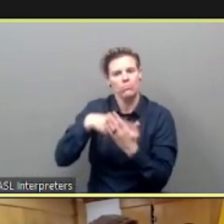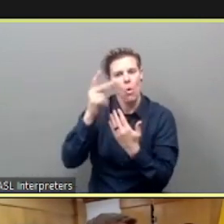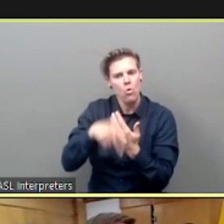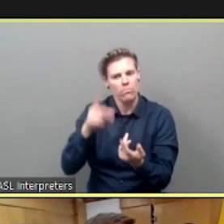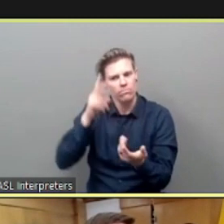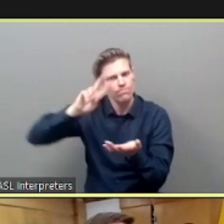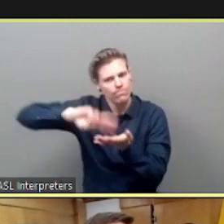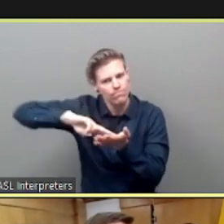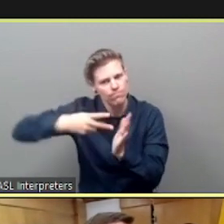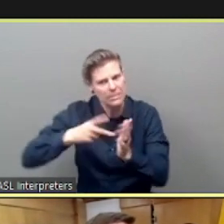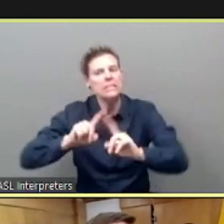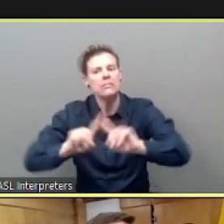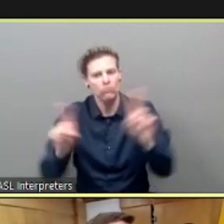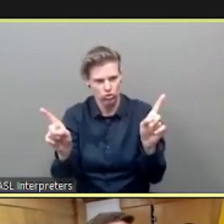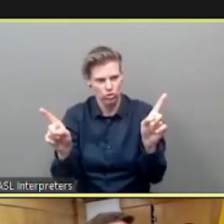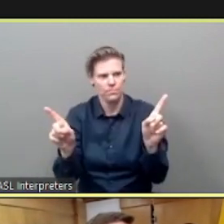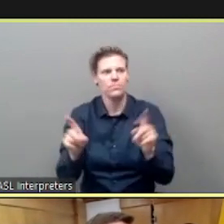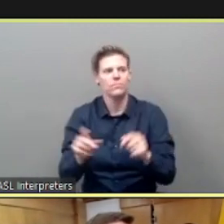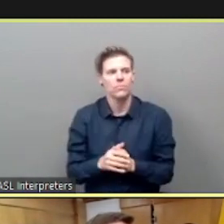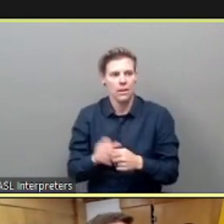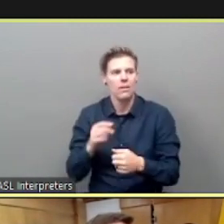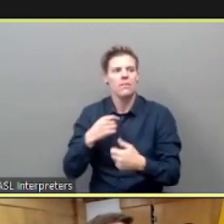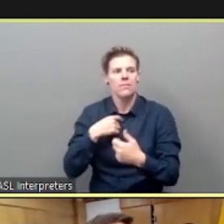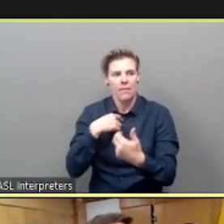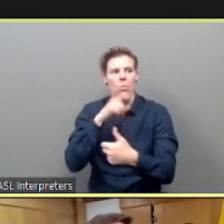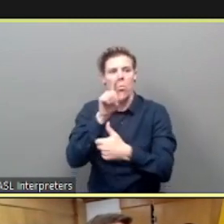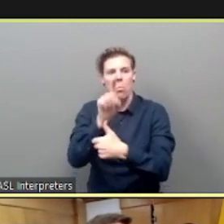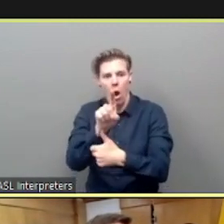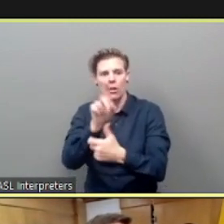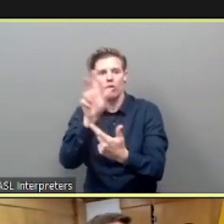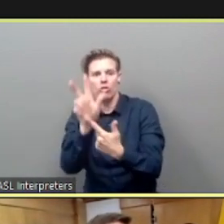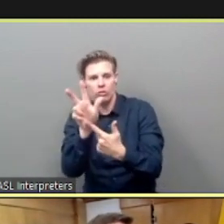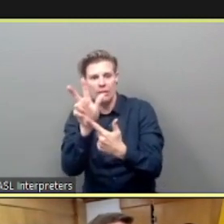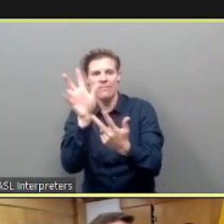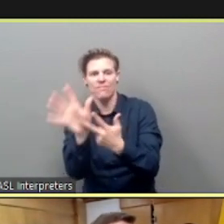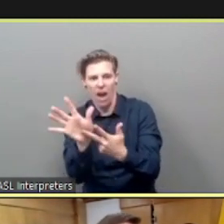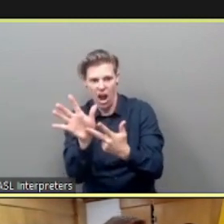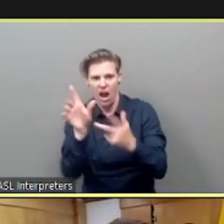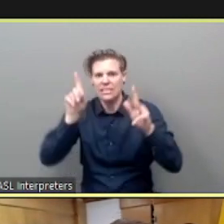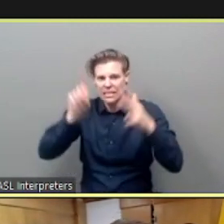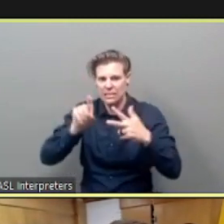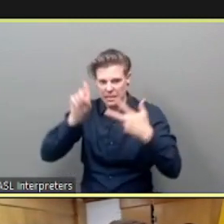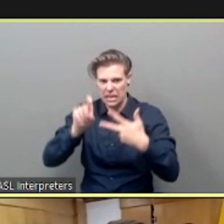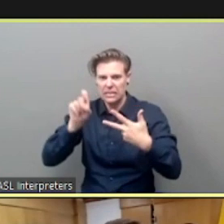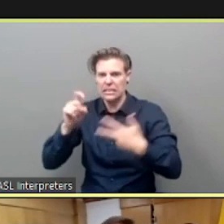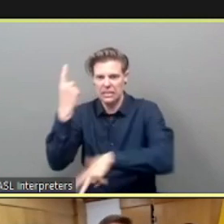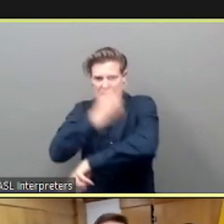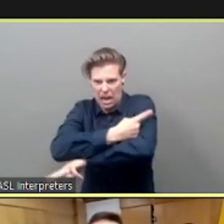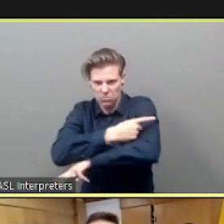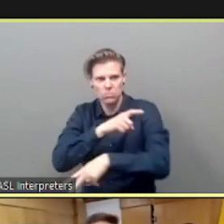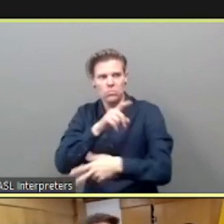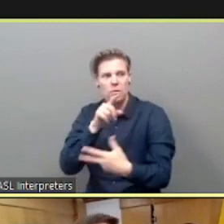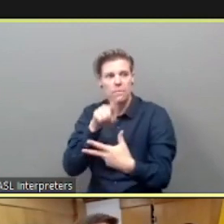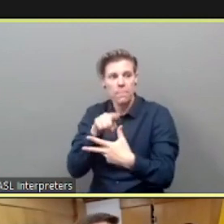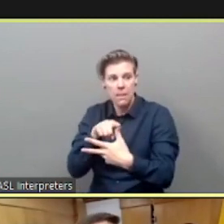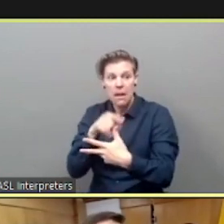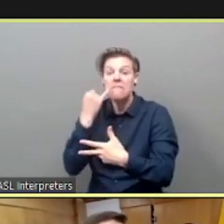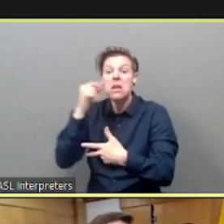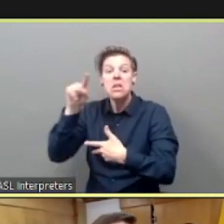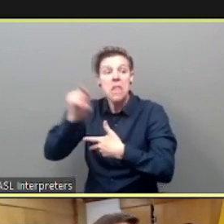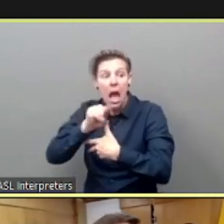and 5-day testing program that we'll be following. And if the tests are negative and the